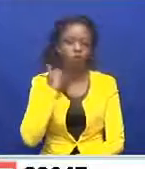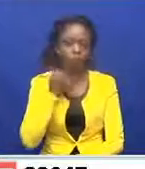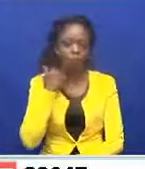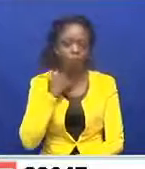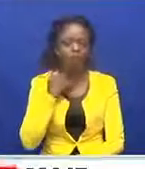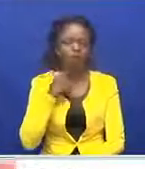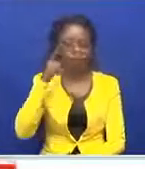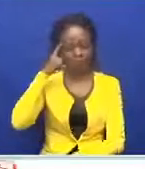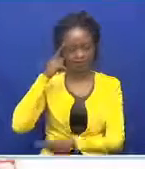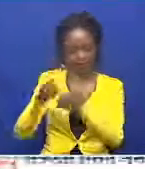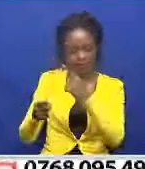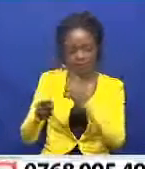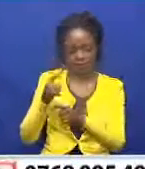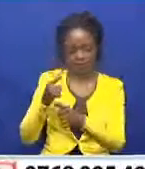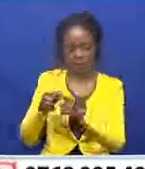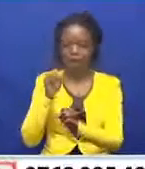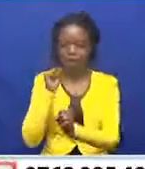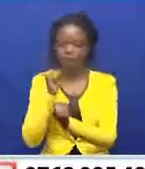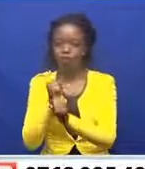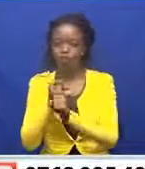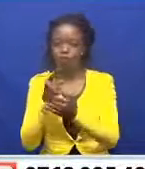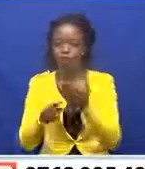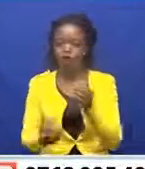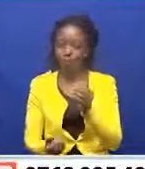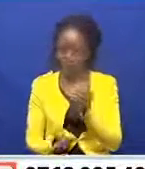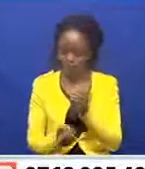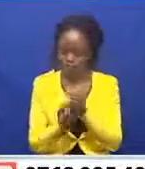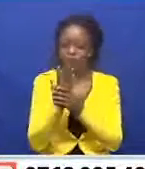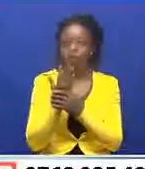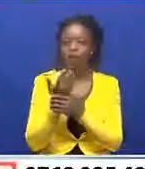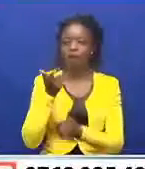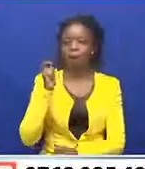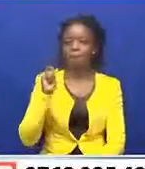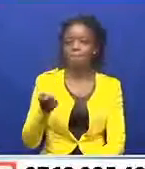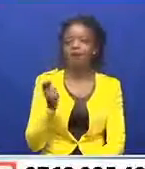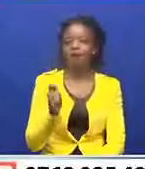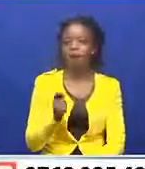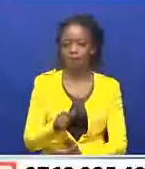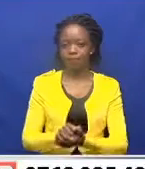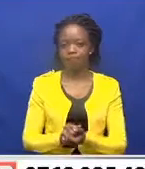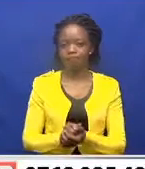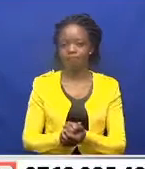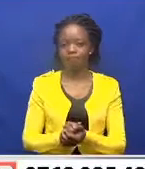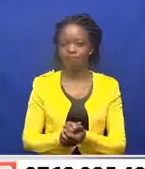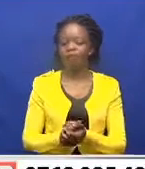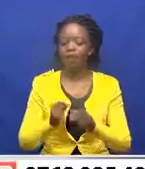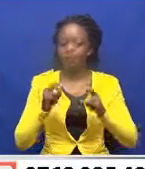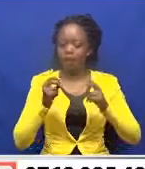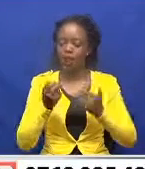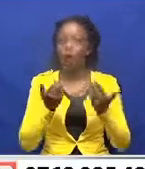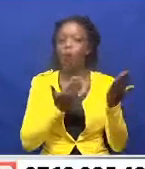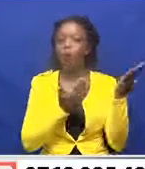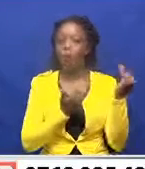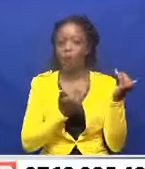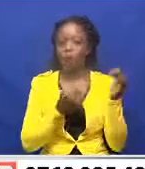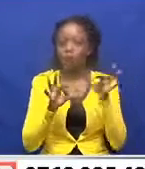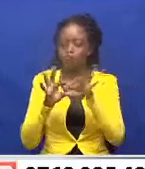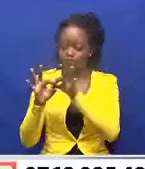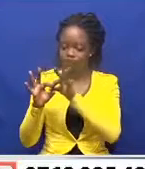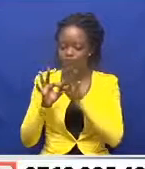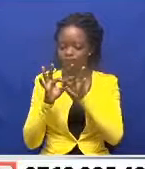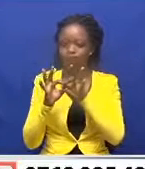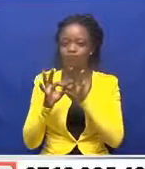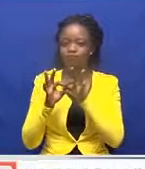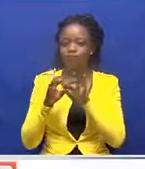na akasema atafanya hii jabu la mradi yake. Francis says he is looking forward to collaborate with tech